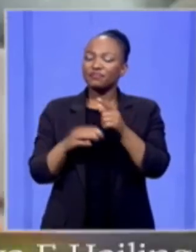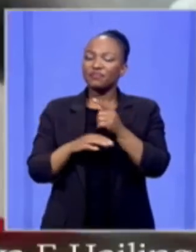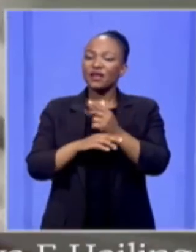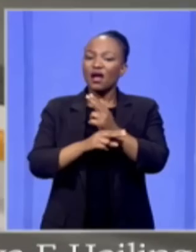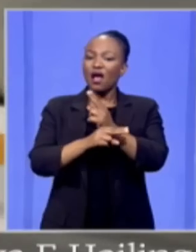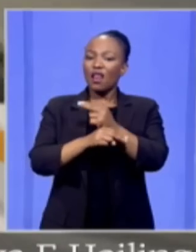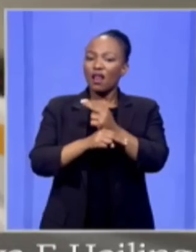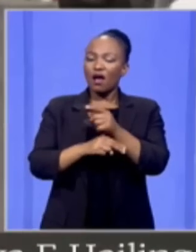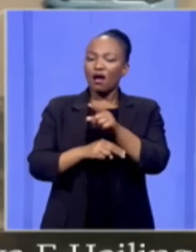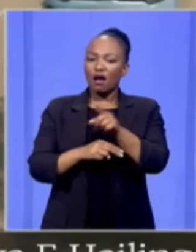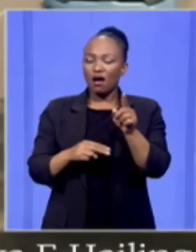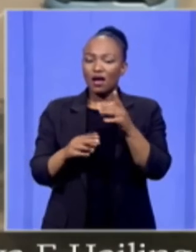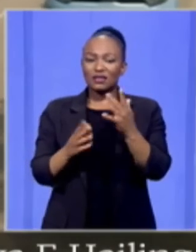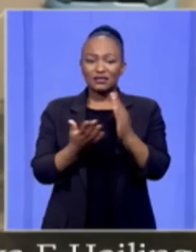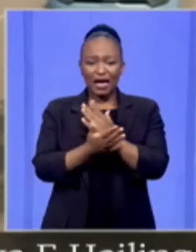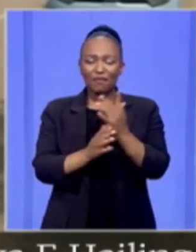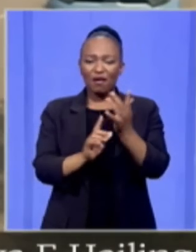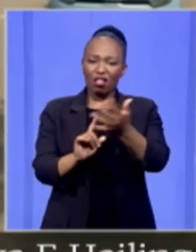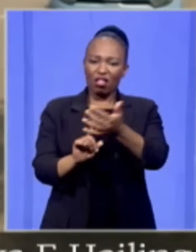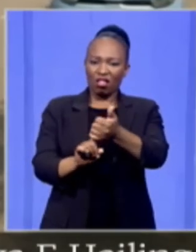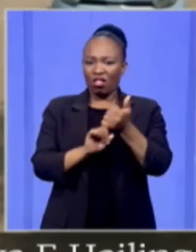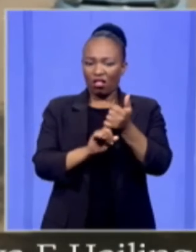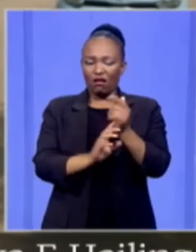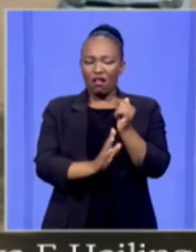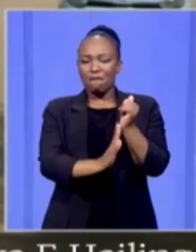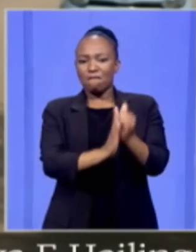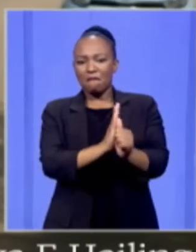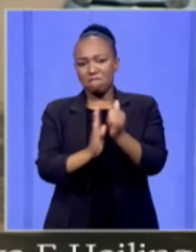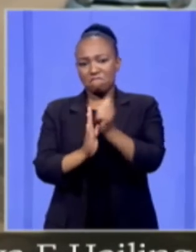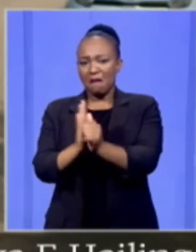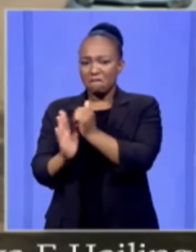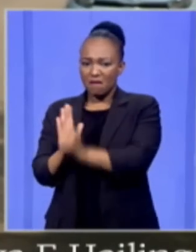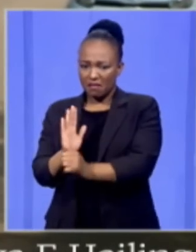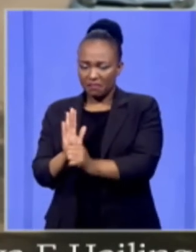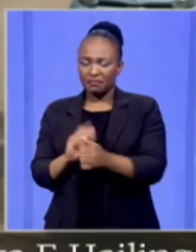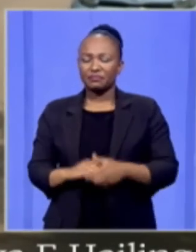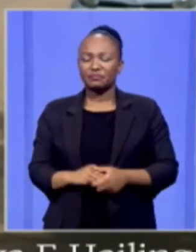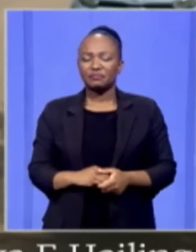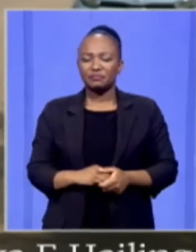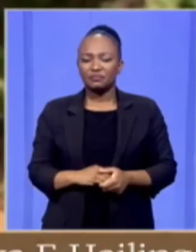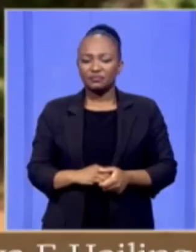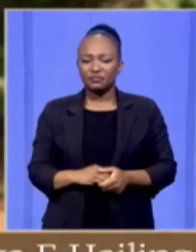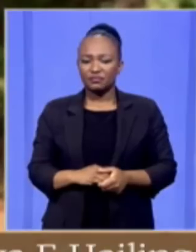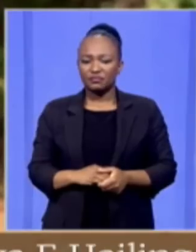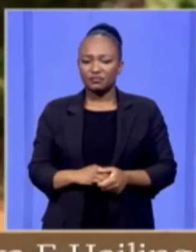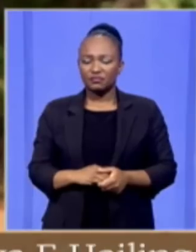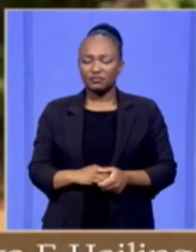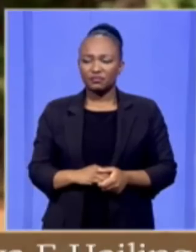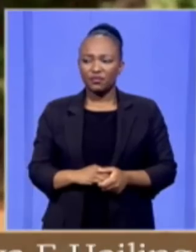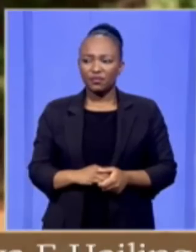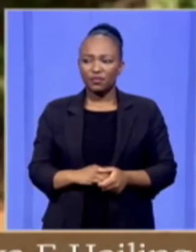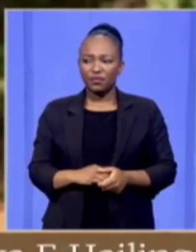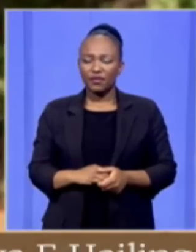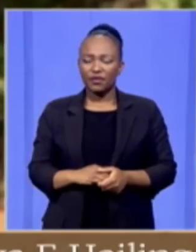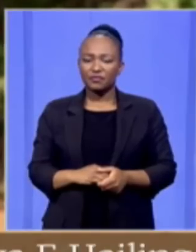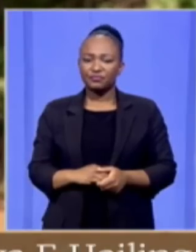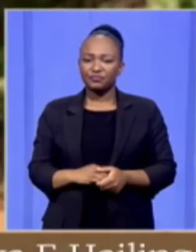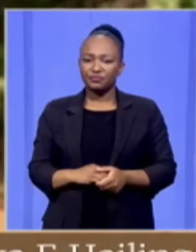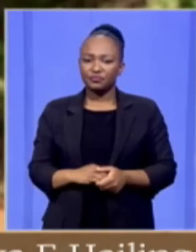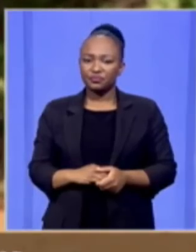ba totiwa le go bolawa ka gotwe ba gaisana le beng ba di-taxi go pega. And ho botlhoko o